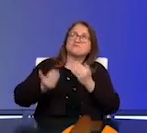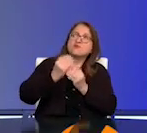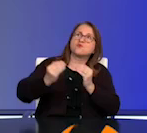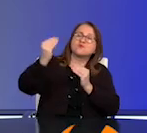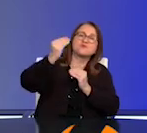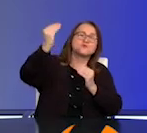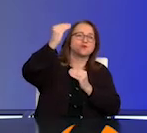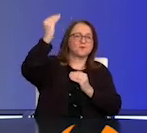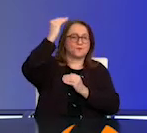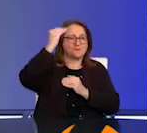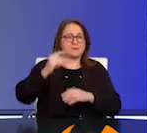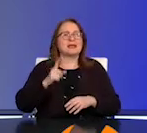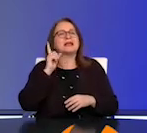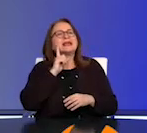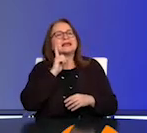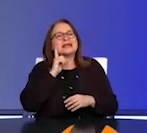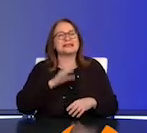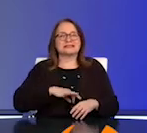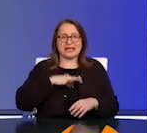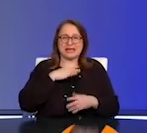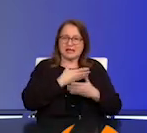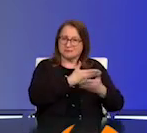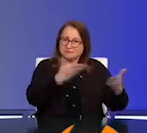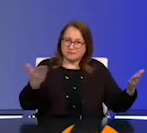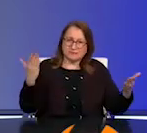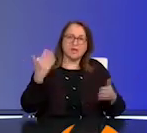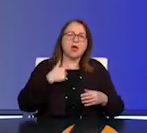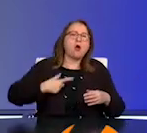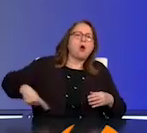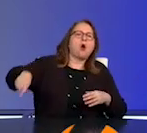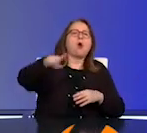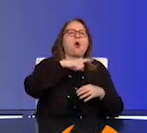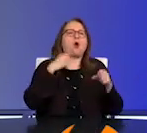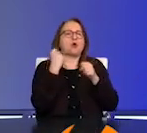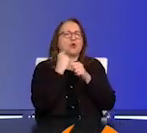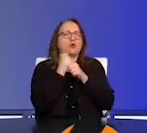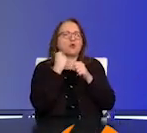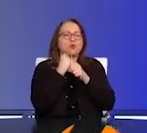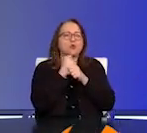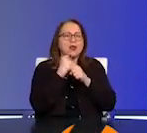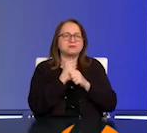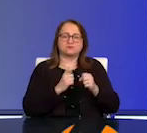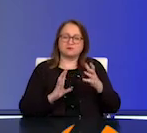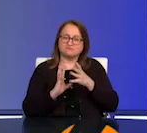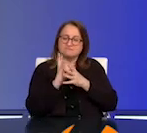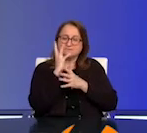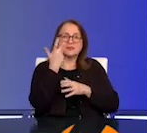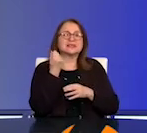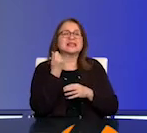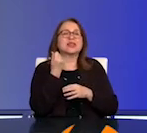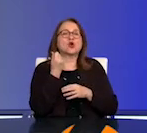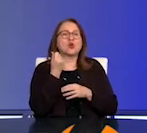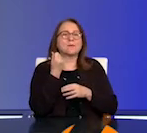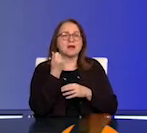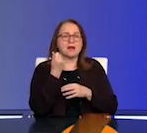Your Excellencies, ladies and gentlemen, as we all work to rebuild our societies and our economies from this